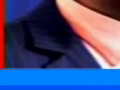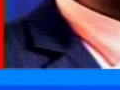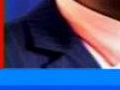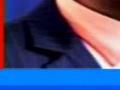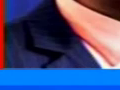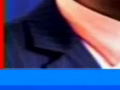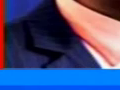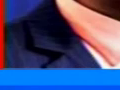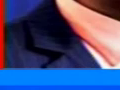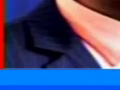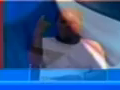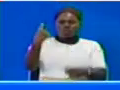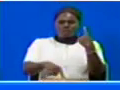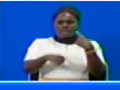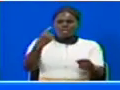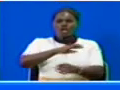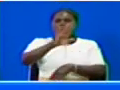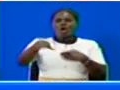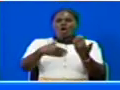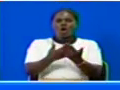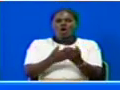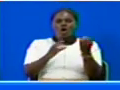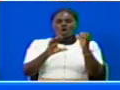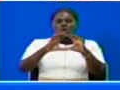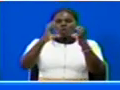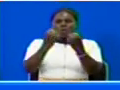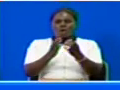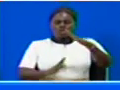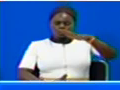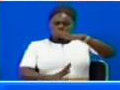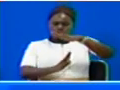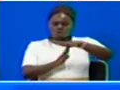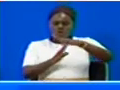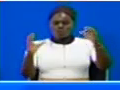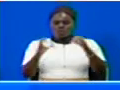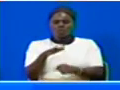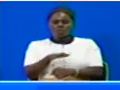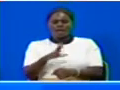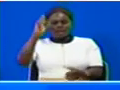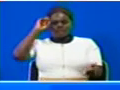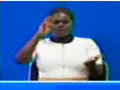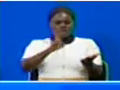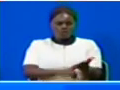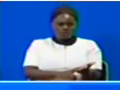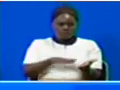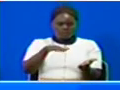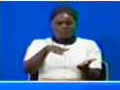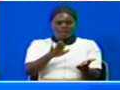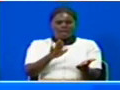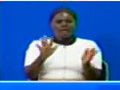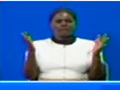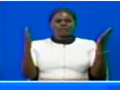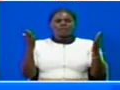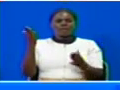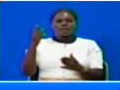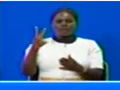Airways, beating entrants from all global regions to emerge top in this category. He was recognized at a gala that was held in Las